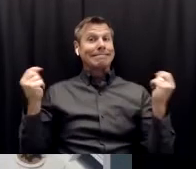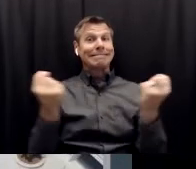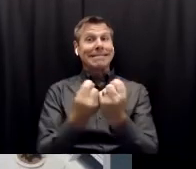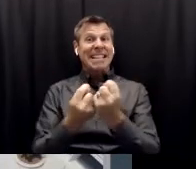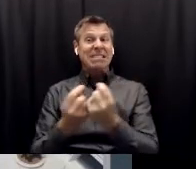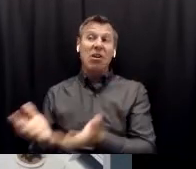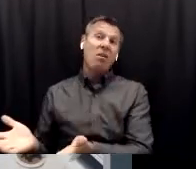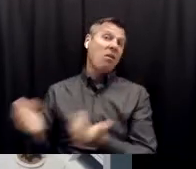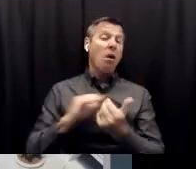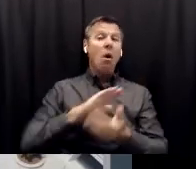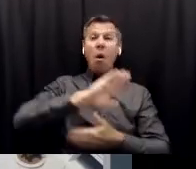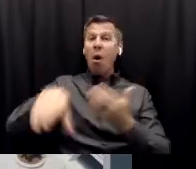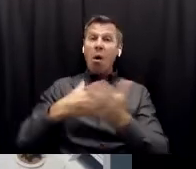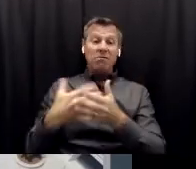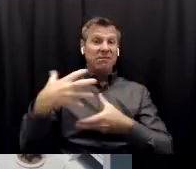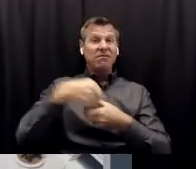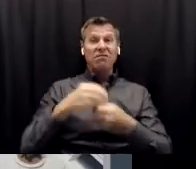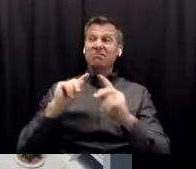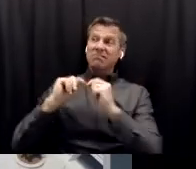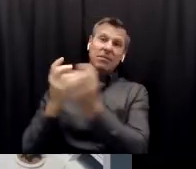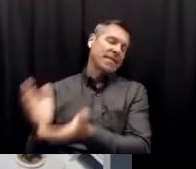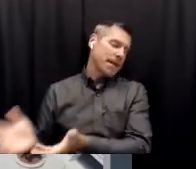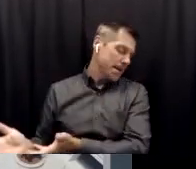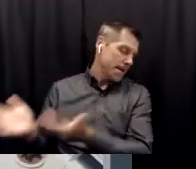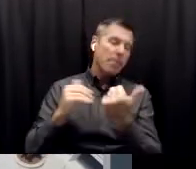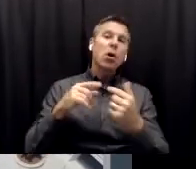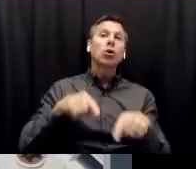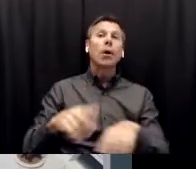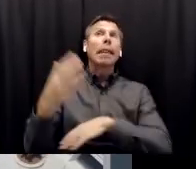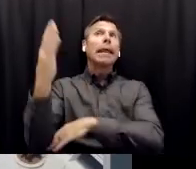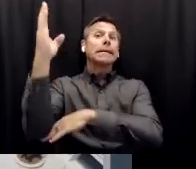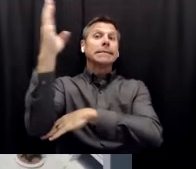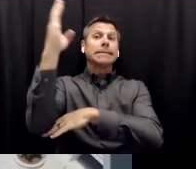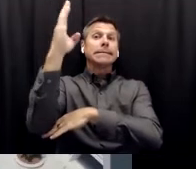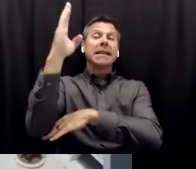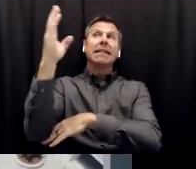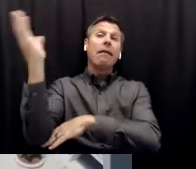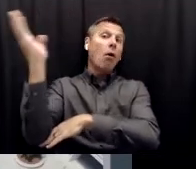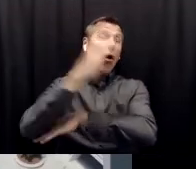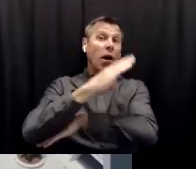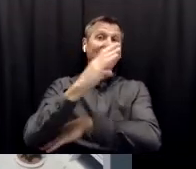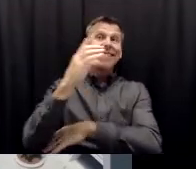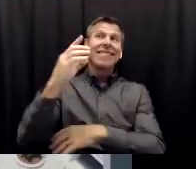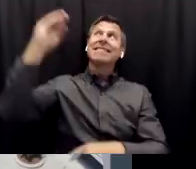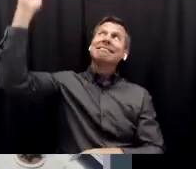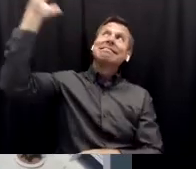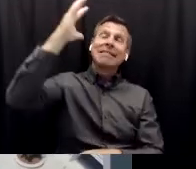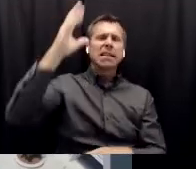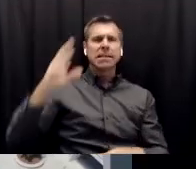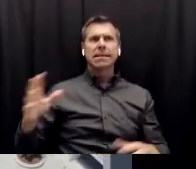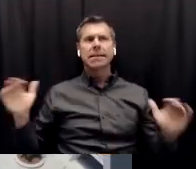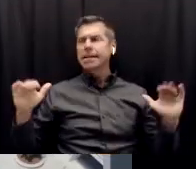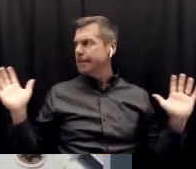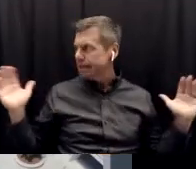entire crew out to your flying site during daylight hours to do your flight site inspection. Make sure